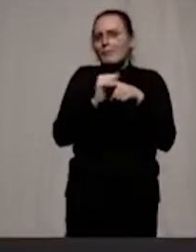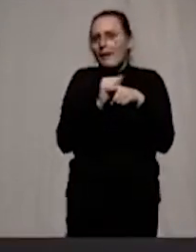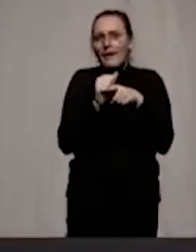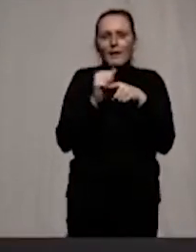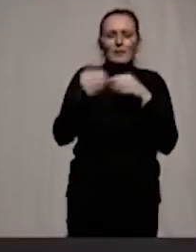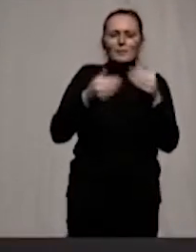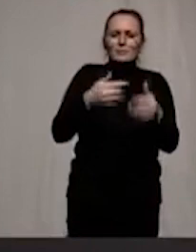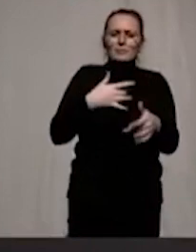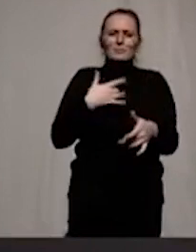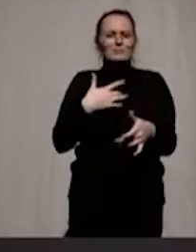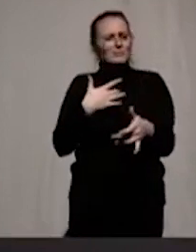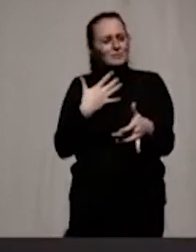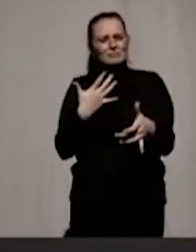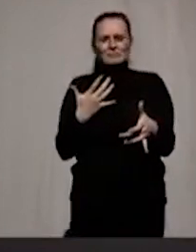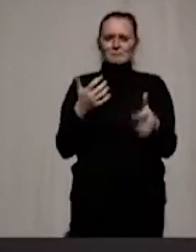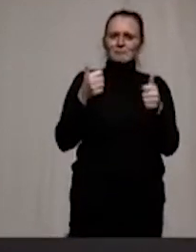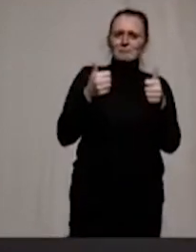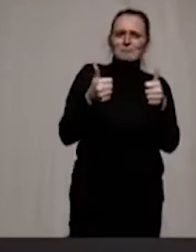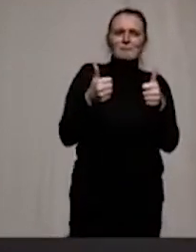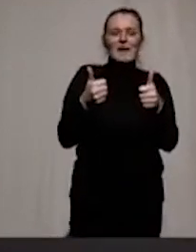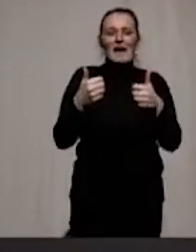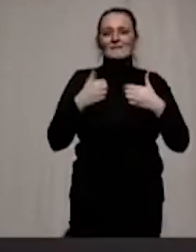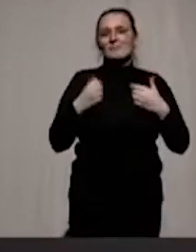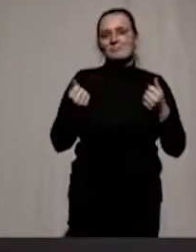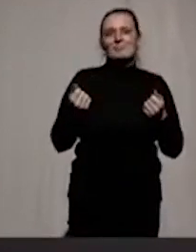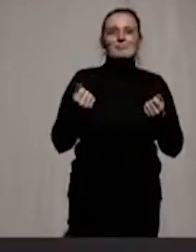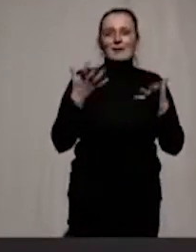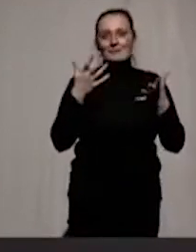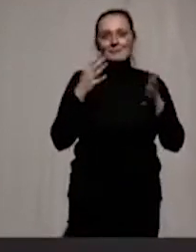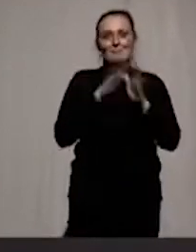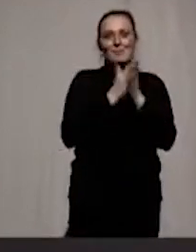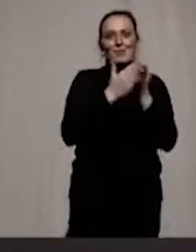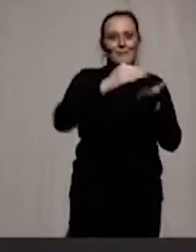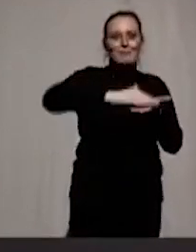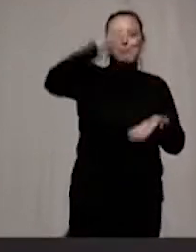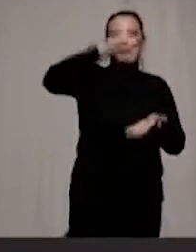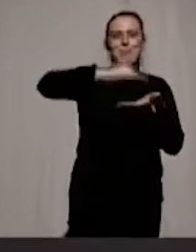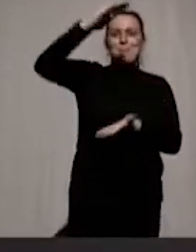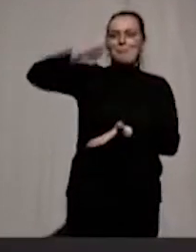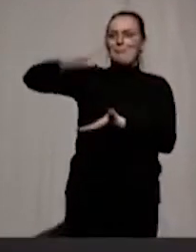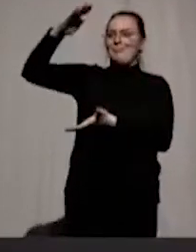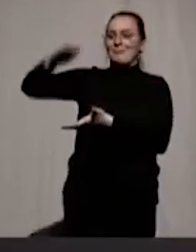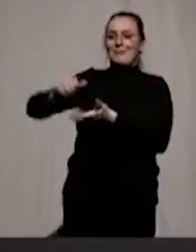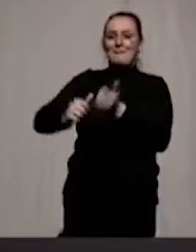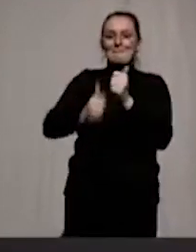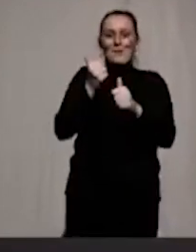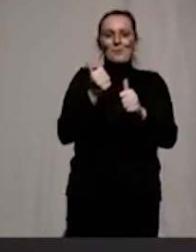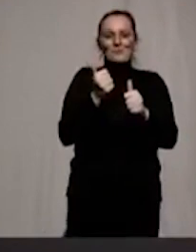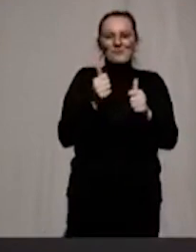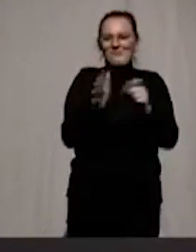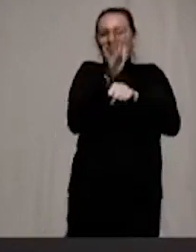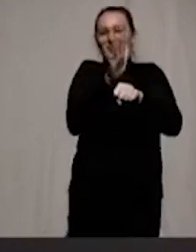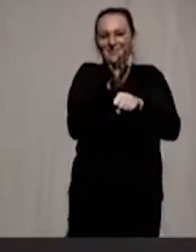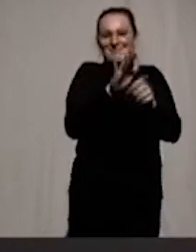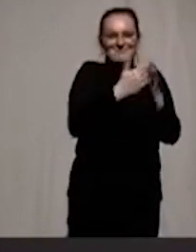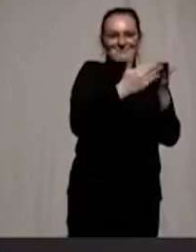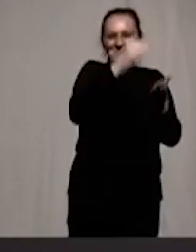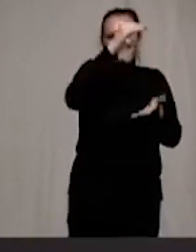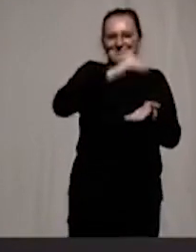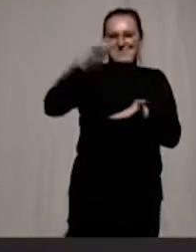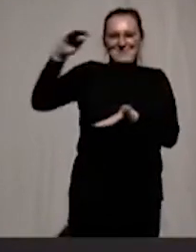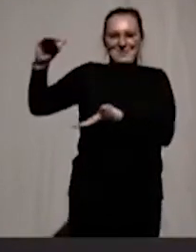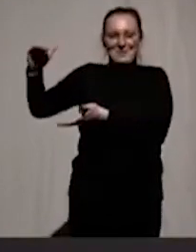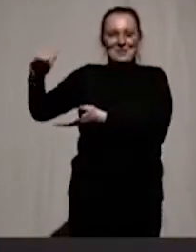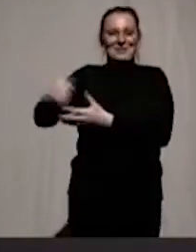because I've got 5 of my hundreds of journals that are like, most of them are packed like front to back too. Because I practice so much, being able